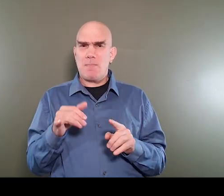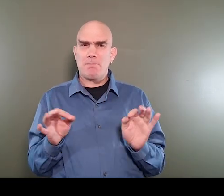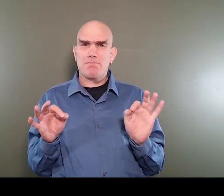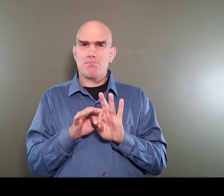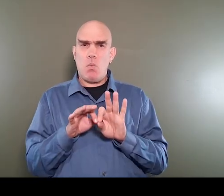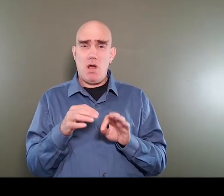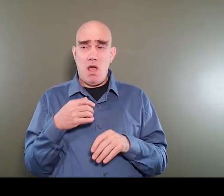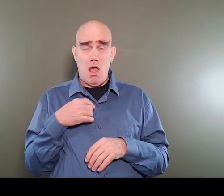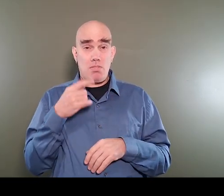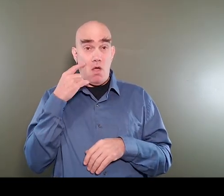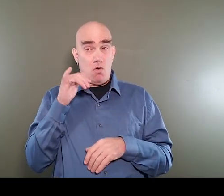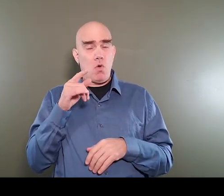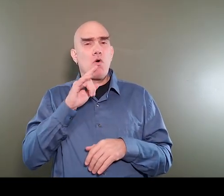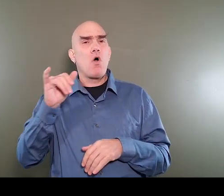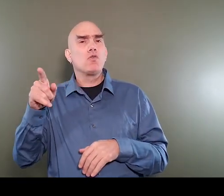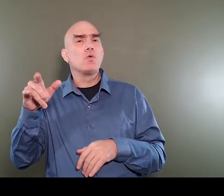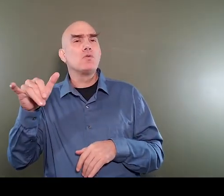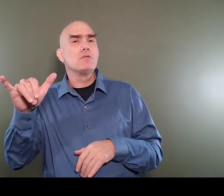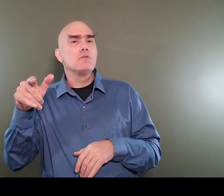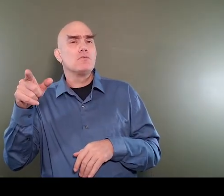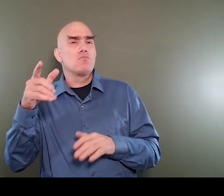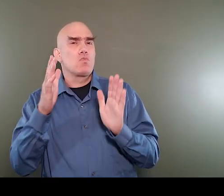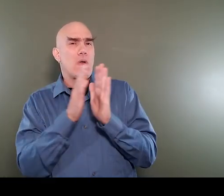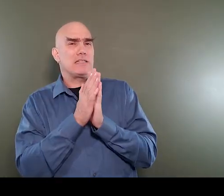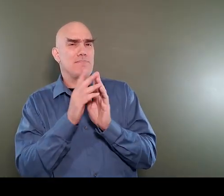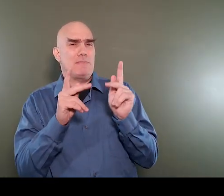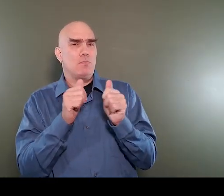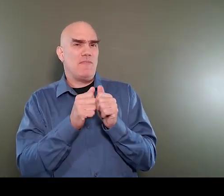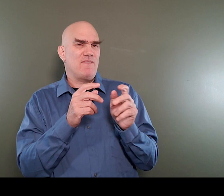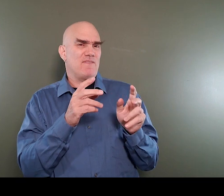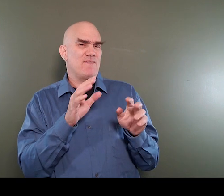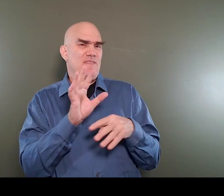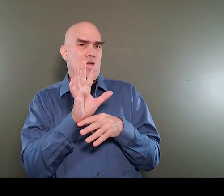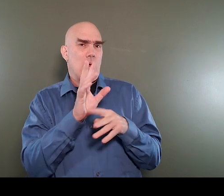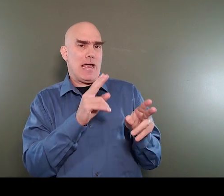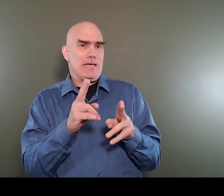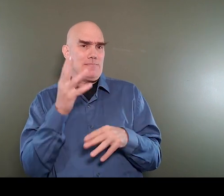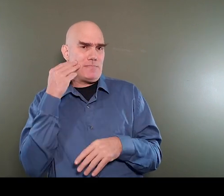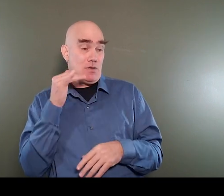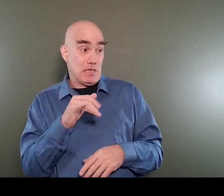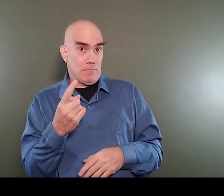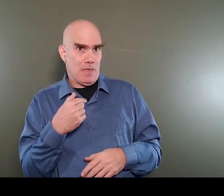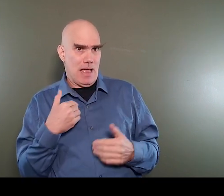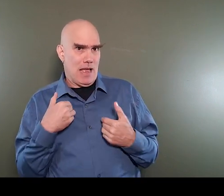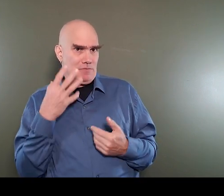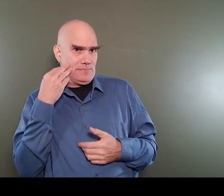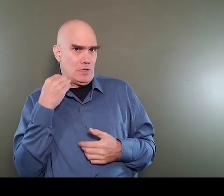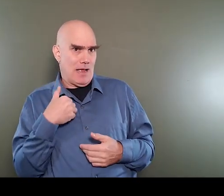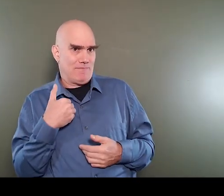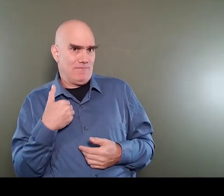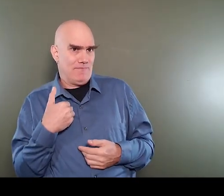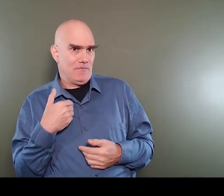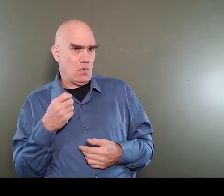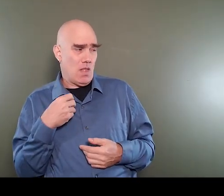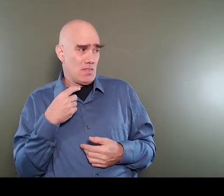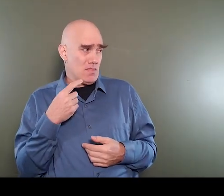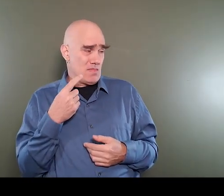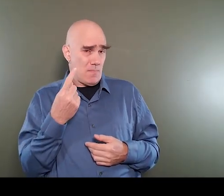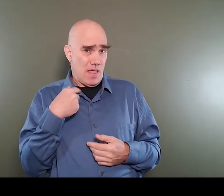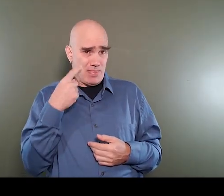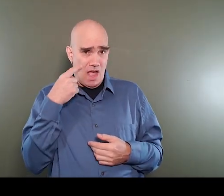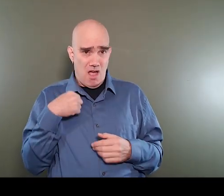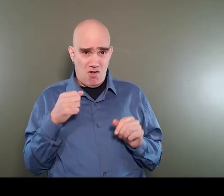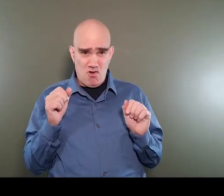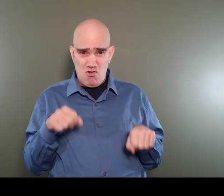was important. I thought it was, she was also requesting people with like video editing experience, and that was something that I had. It's something